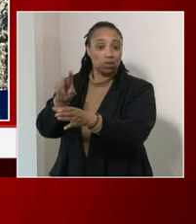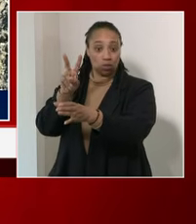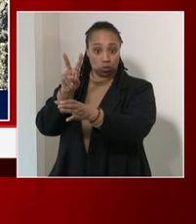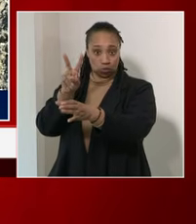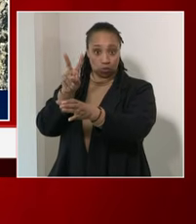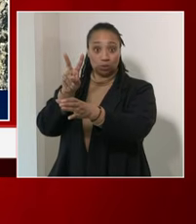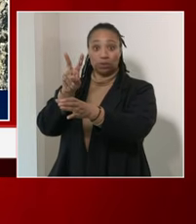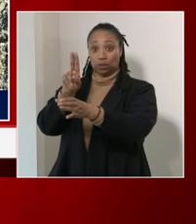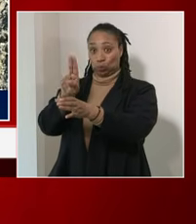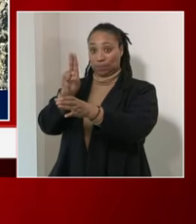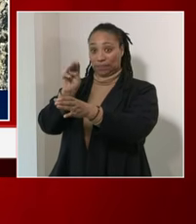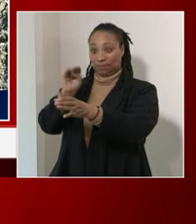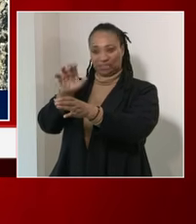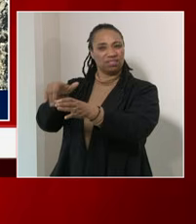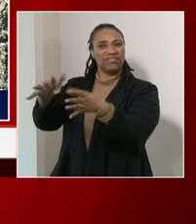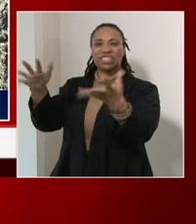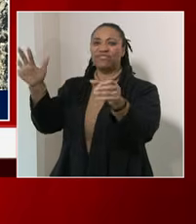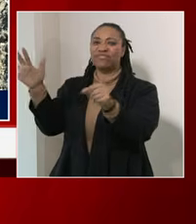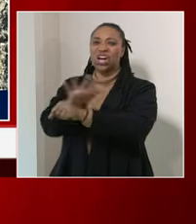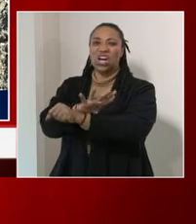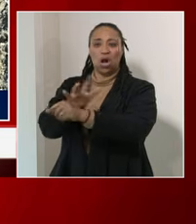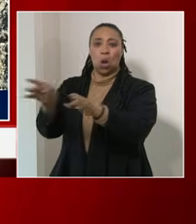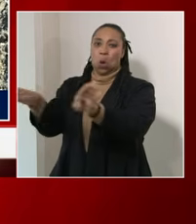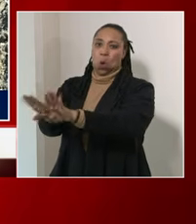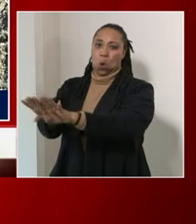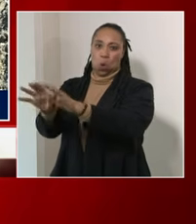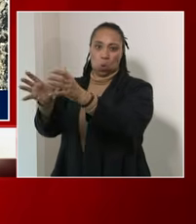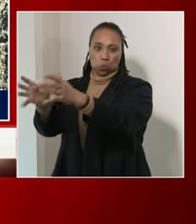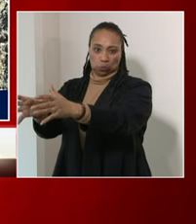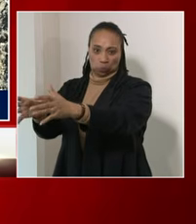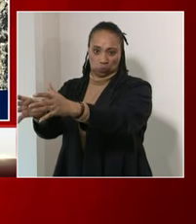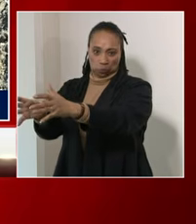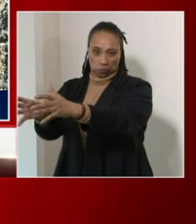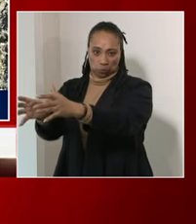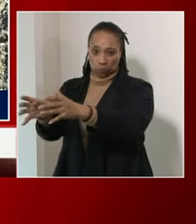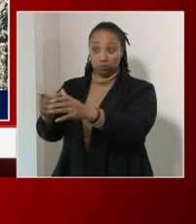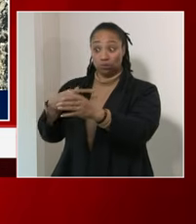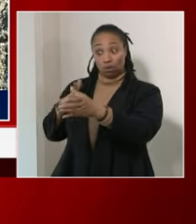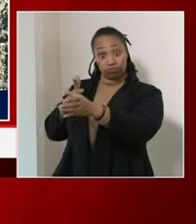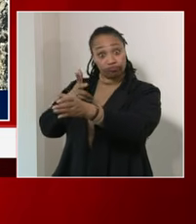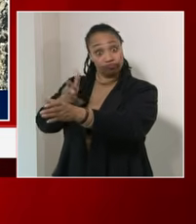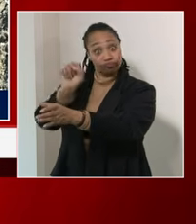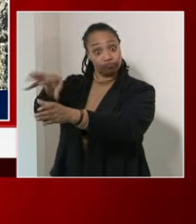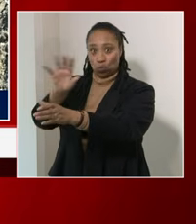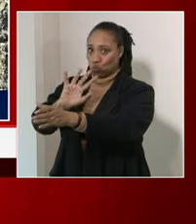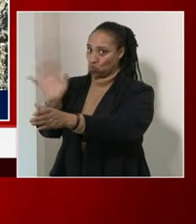22 acres. And so we are no longer diverting trucks there. Yes.